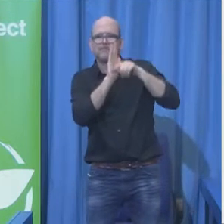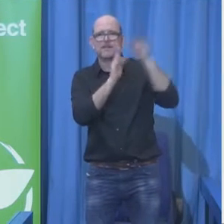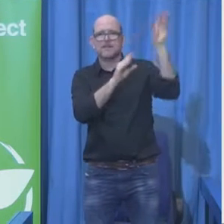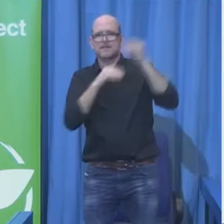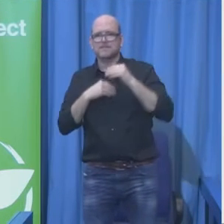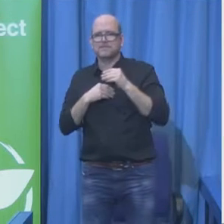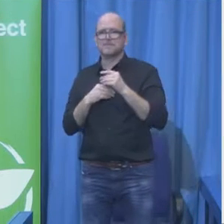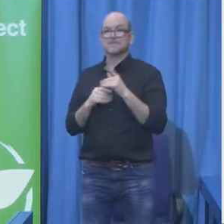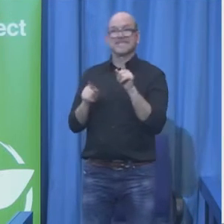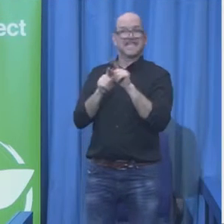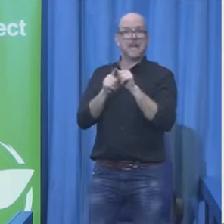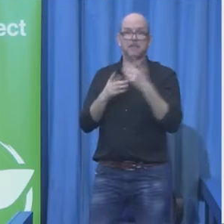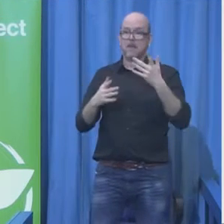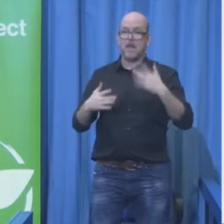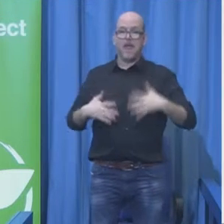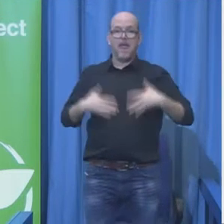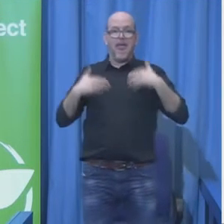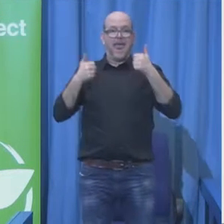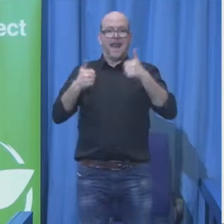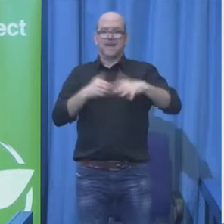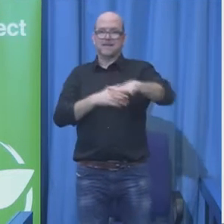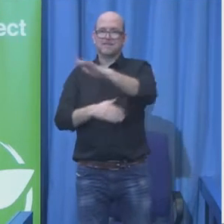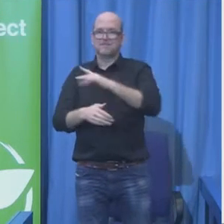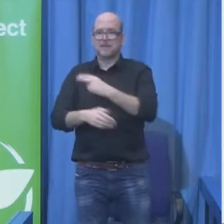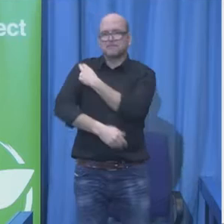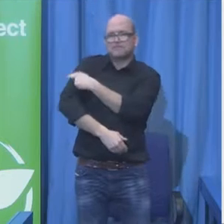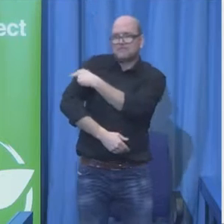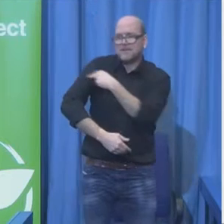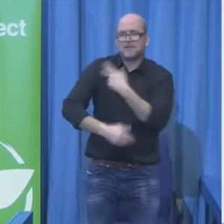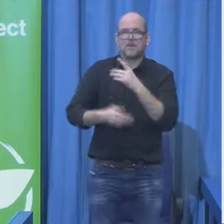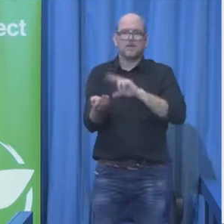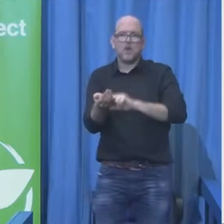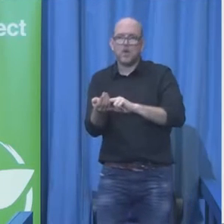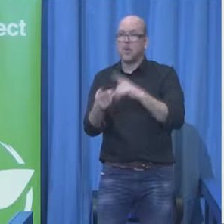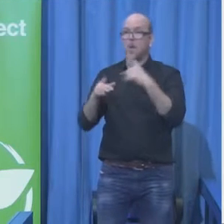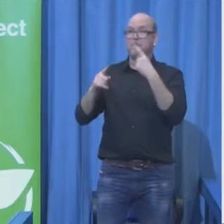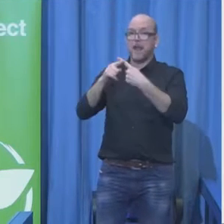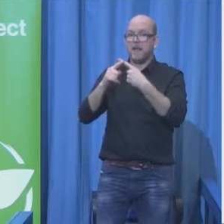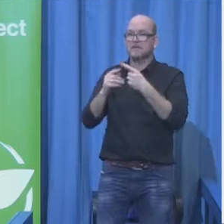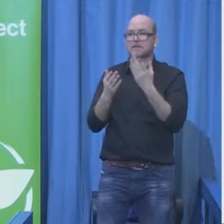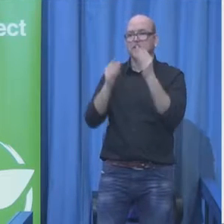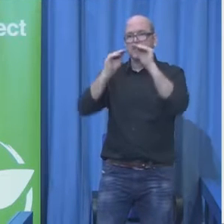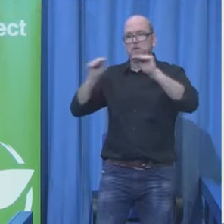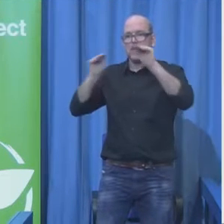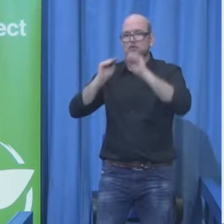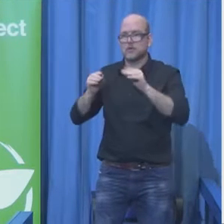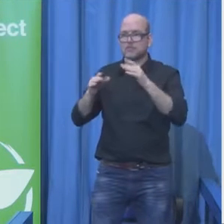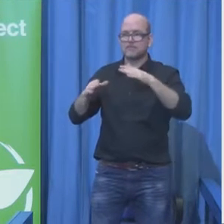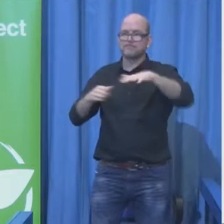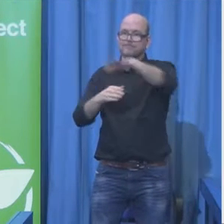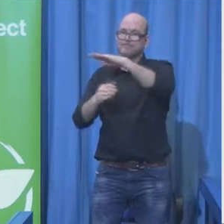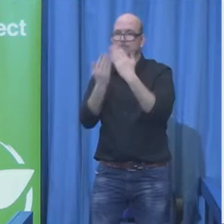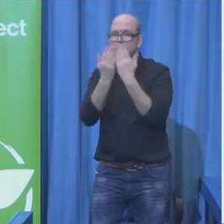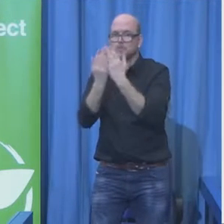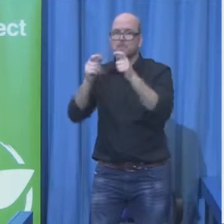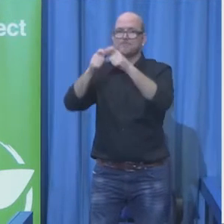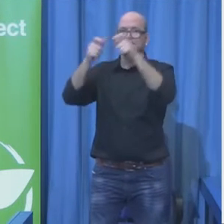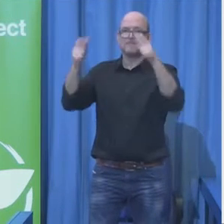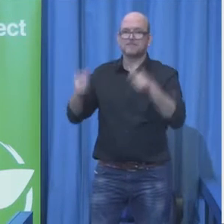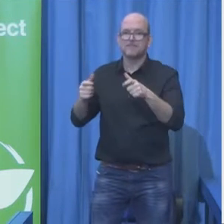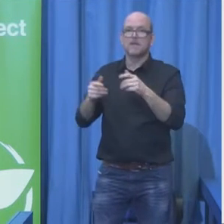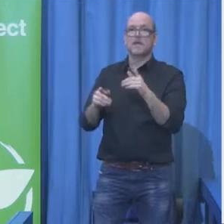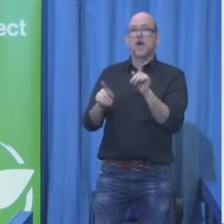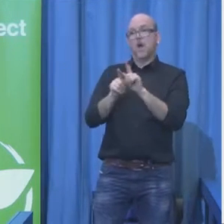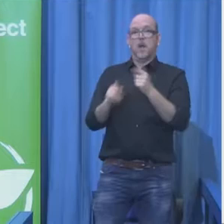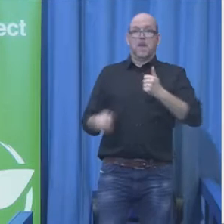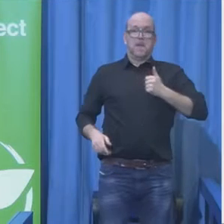transportation, if we look at those, the fundamentals, that if we see an increase in expenditure and a focus